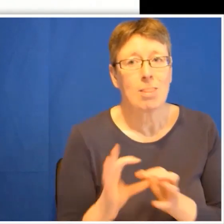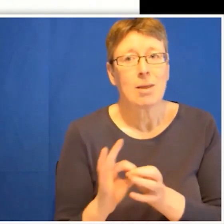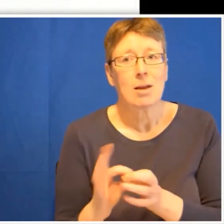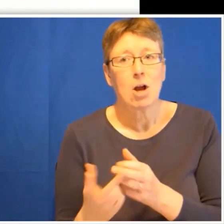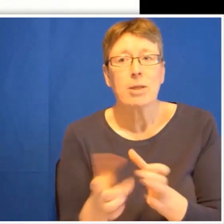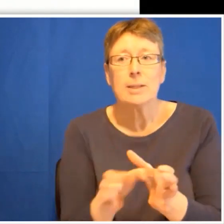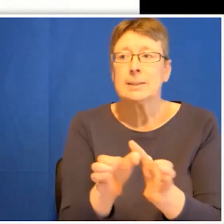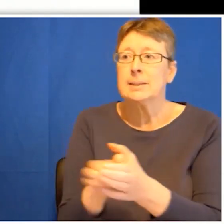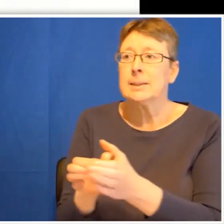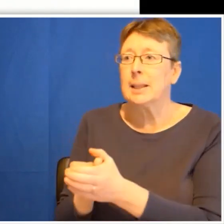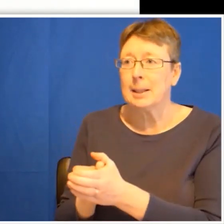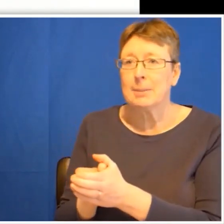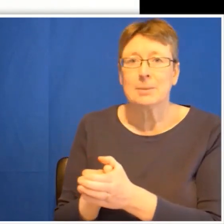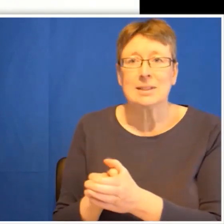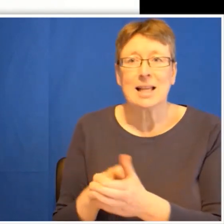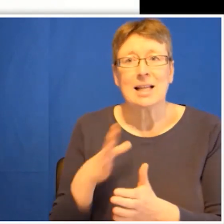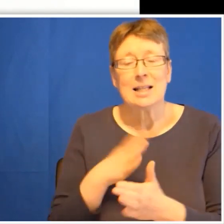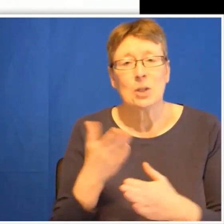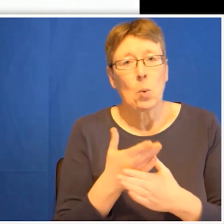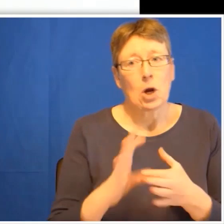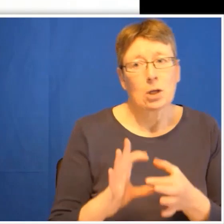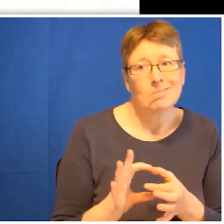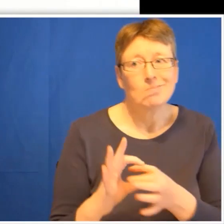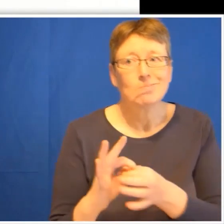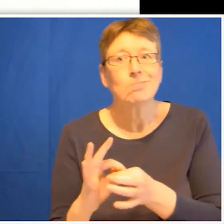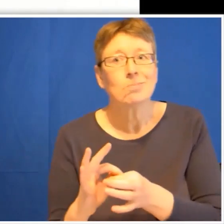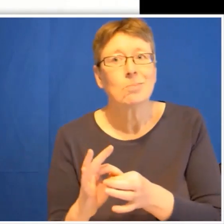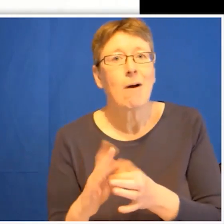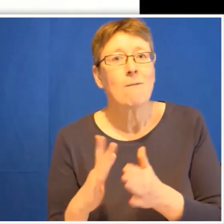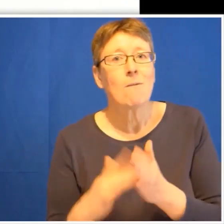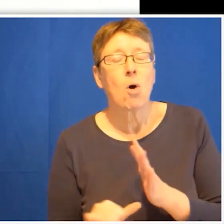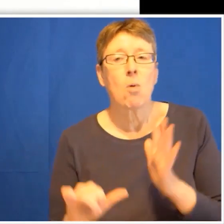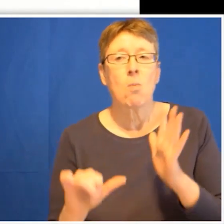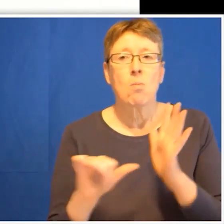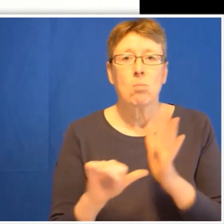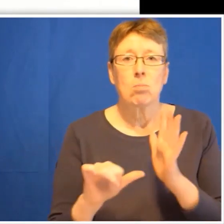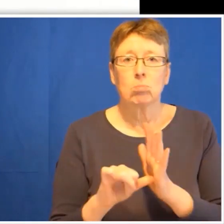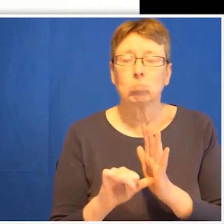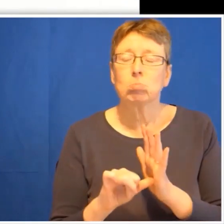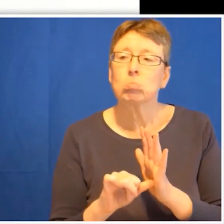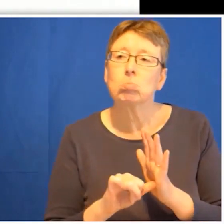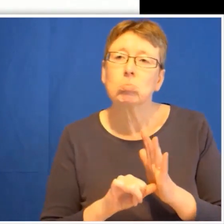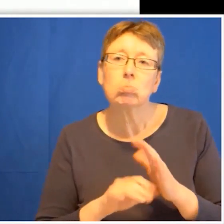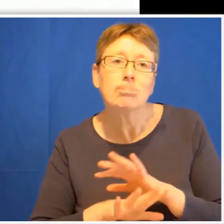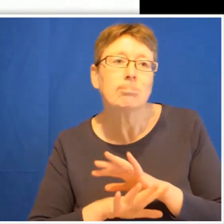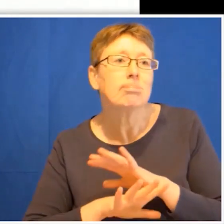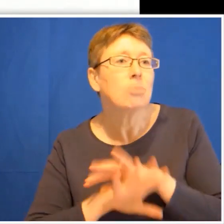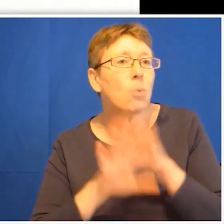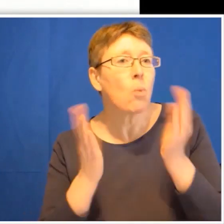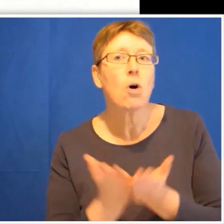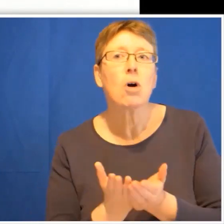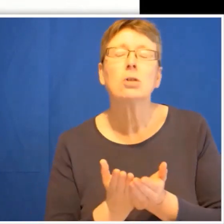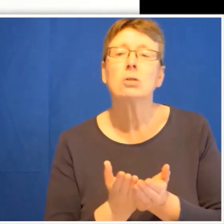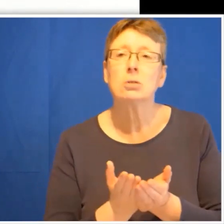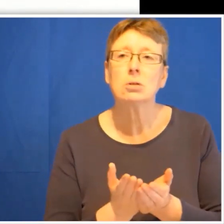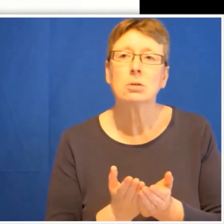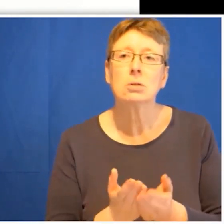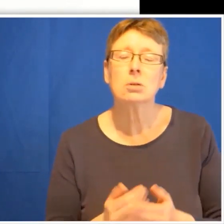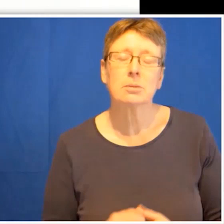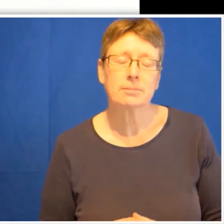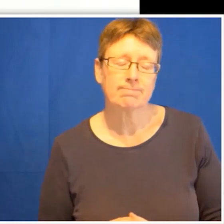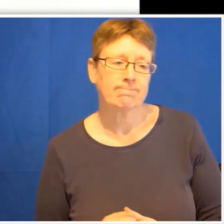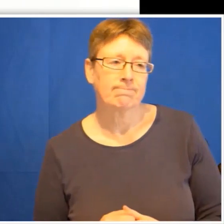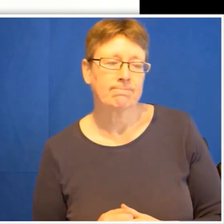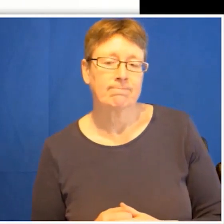with others in the large teams that it will take to tackle some of these very large human issues that we'll